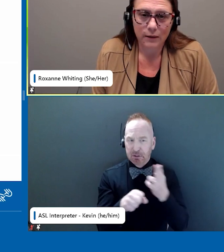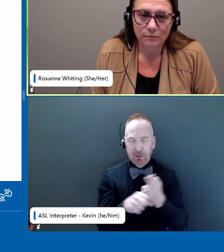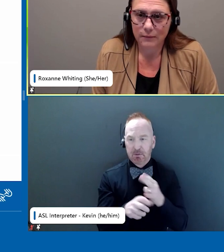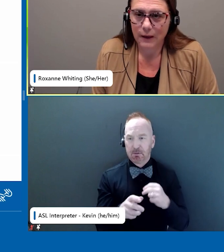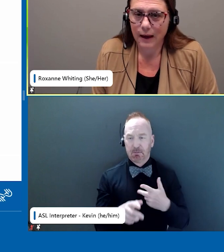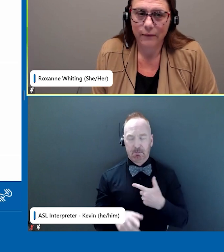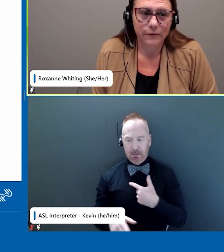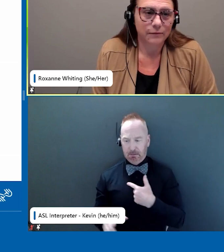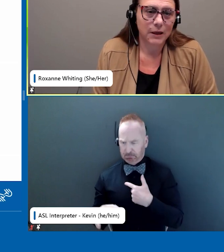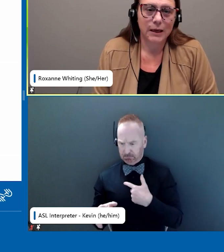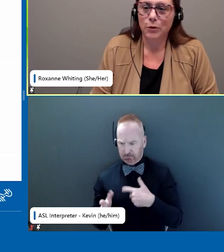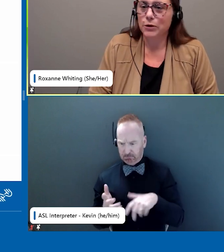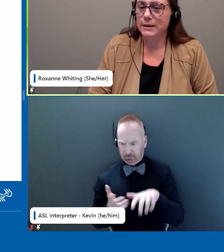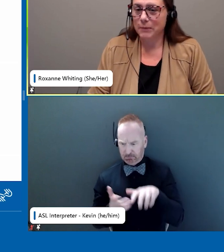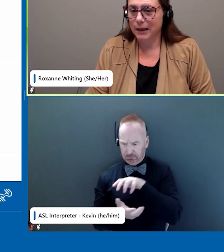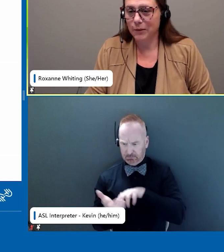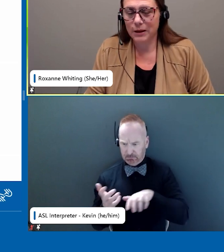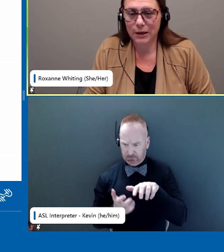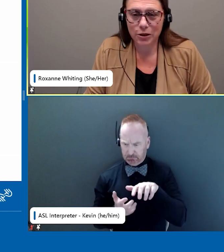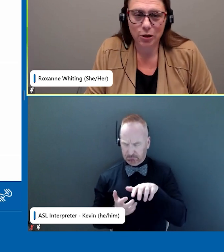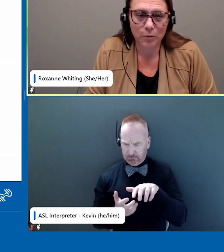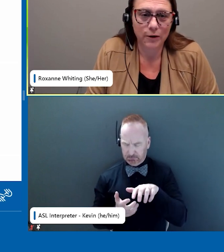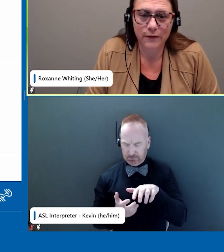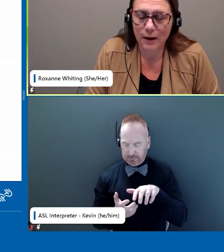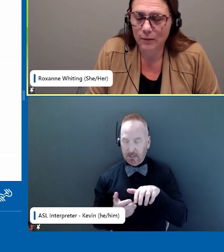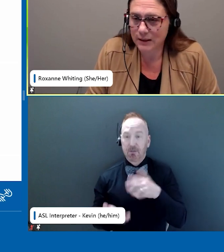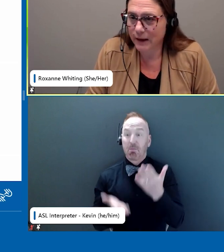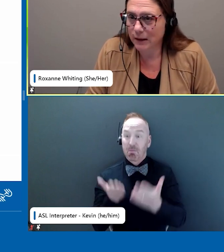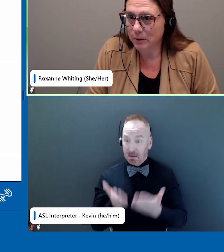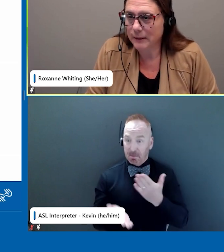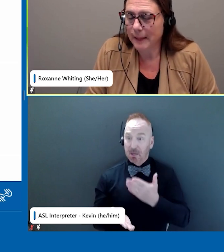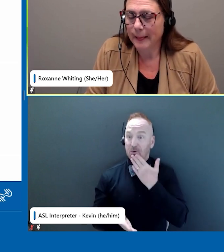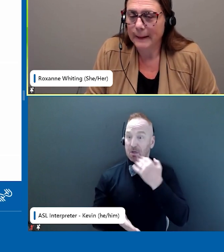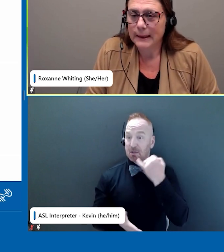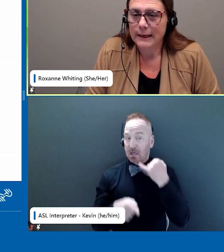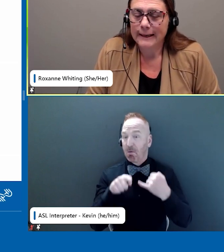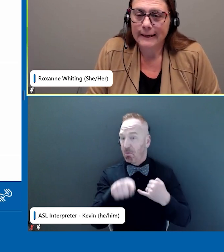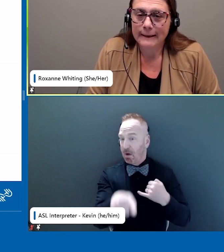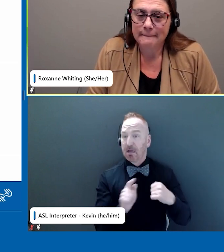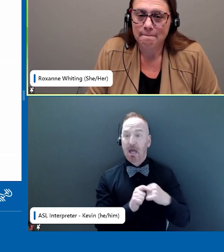might want to have an in-person meeting with an interpreter if that was available.